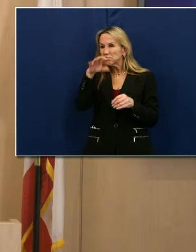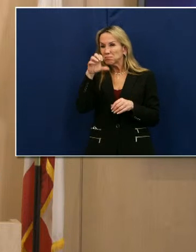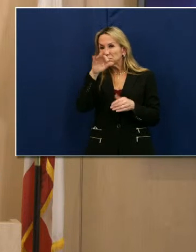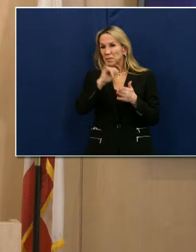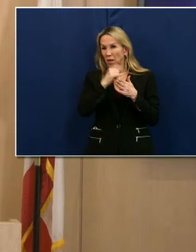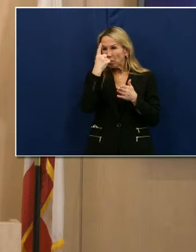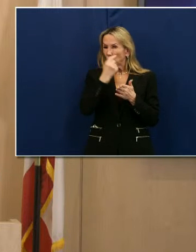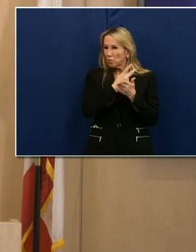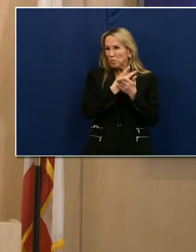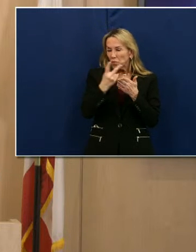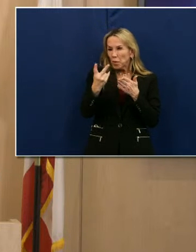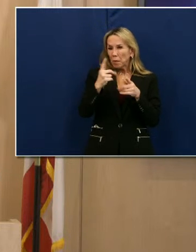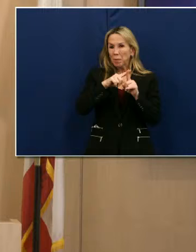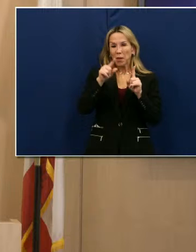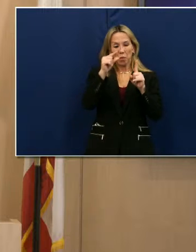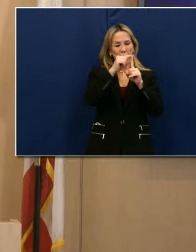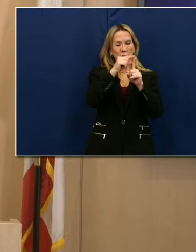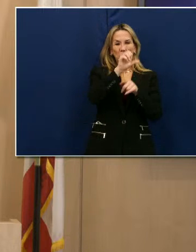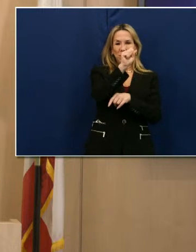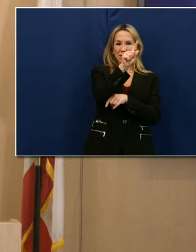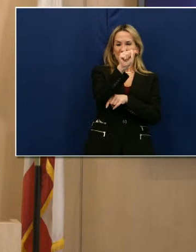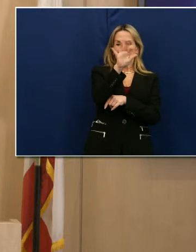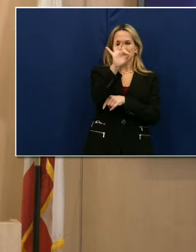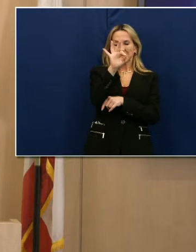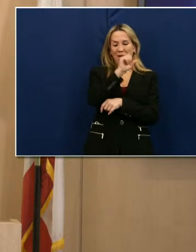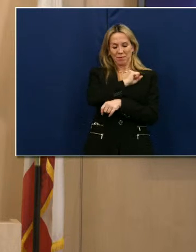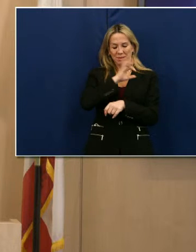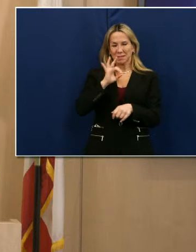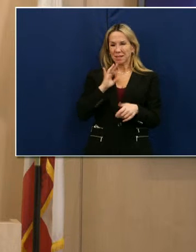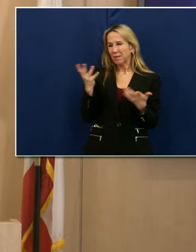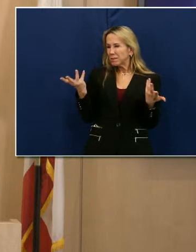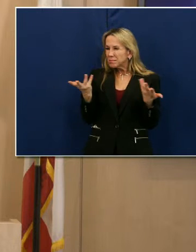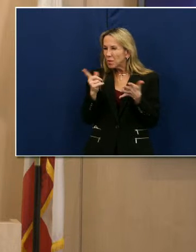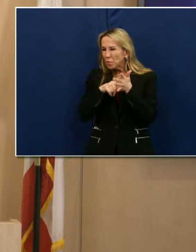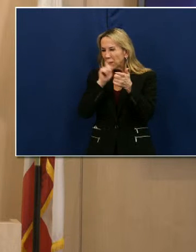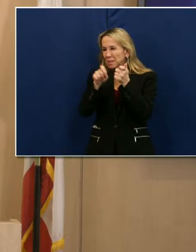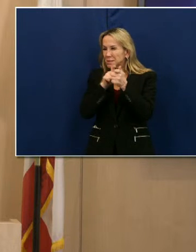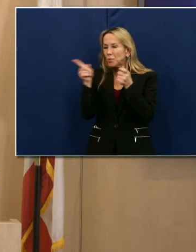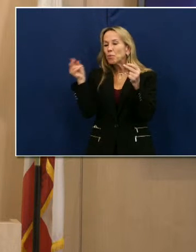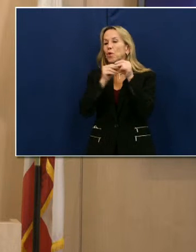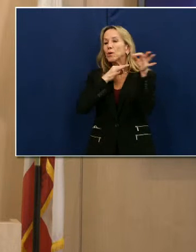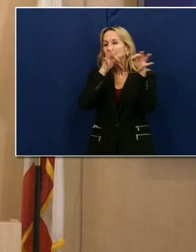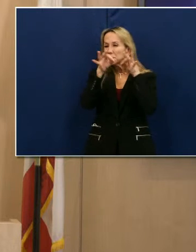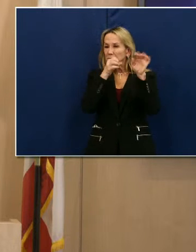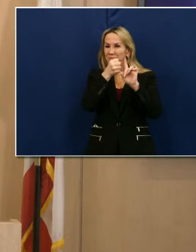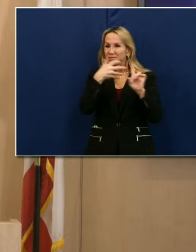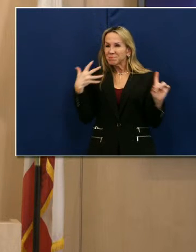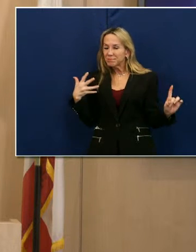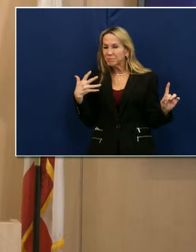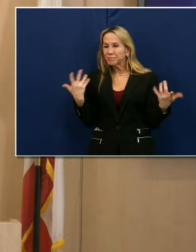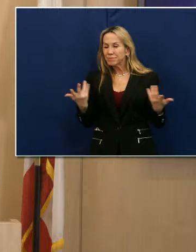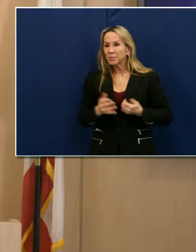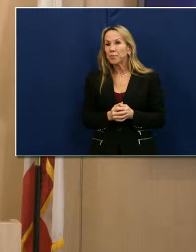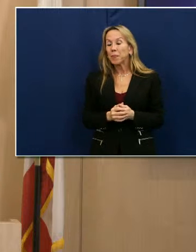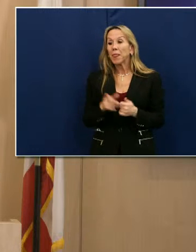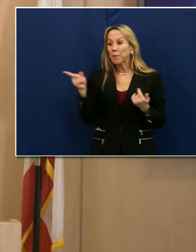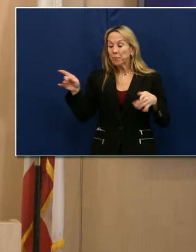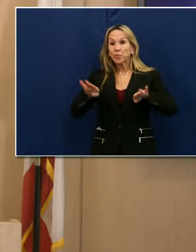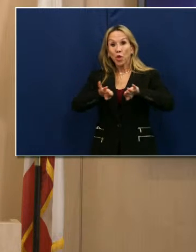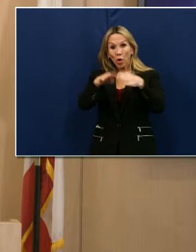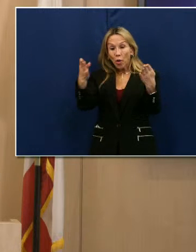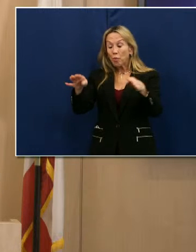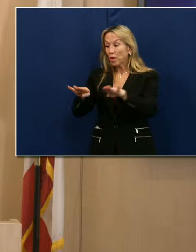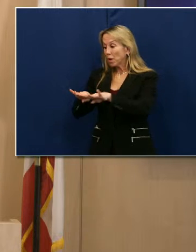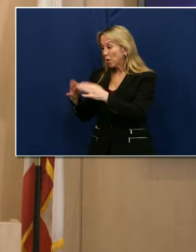like the term staffed is a little bit in flux right now. As you're opening